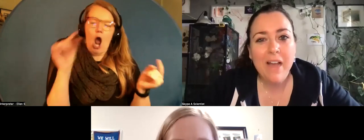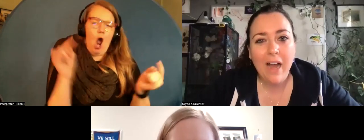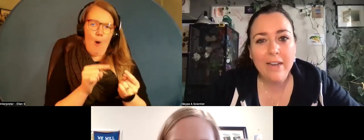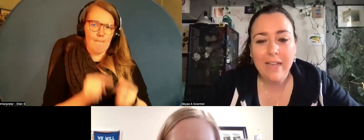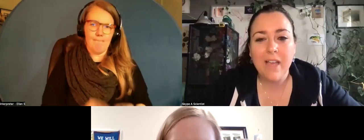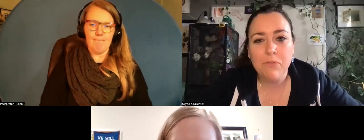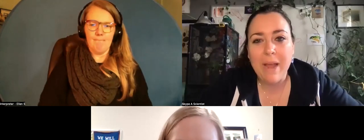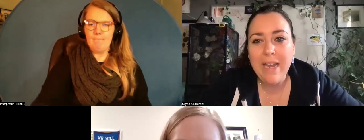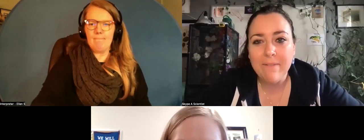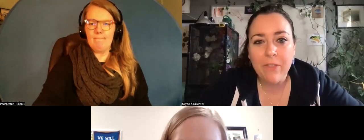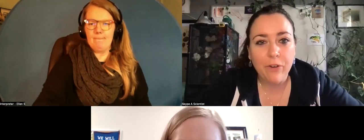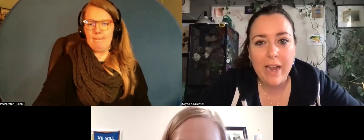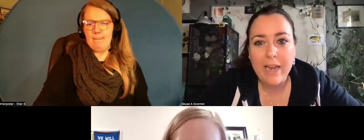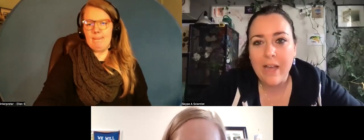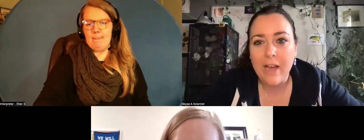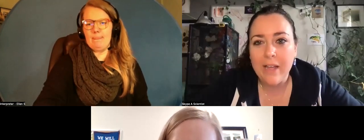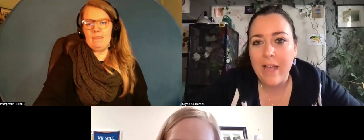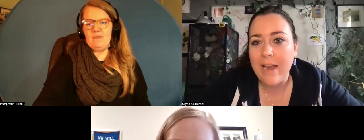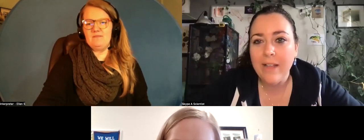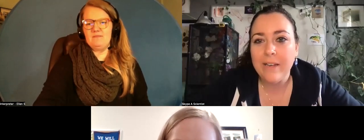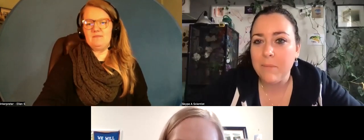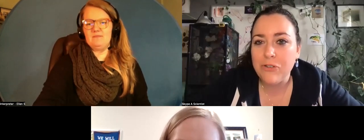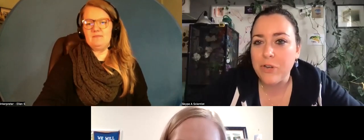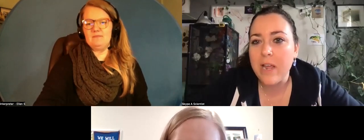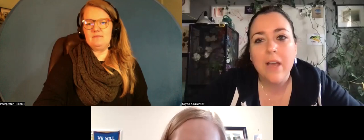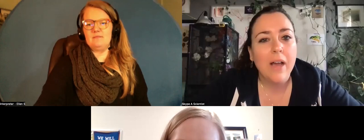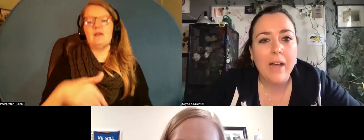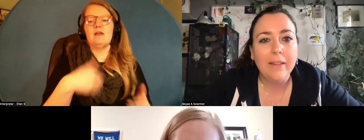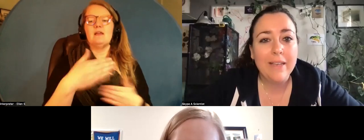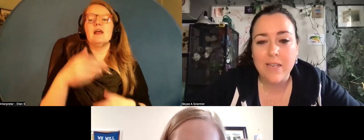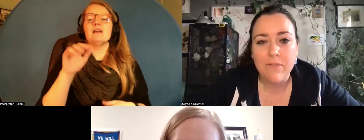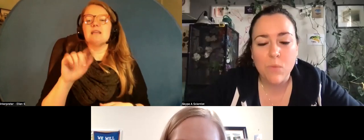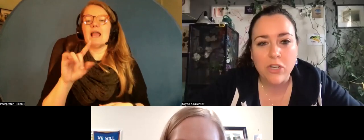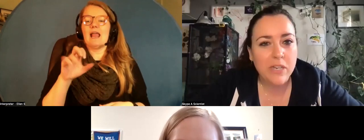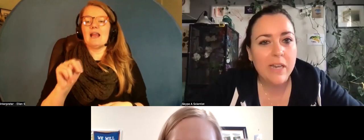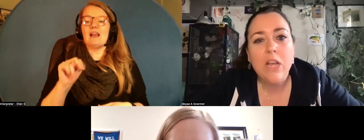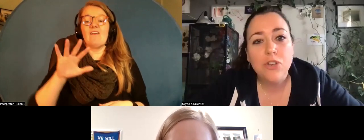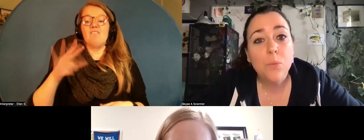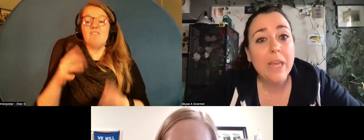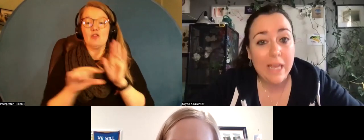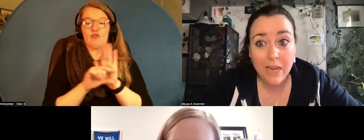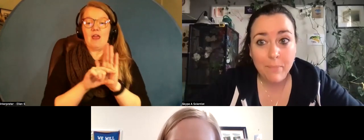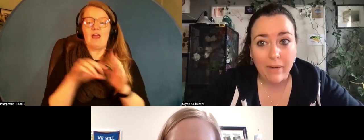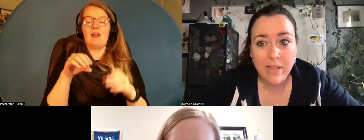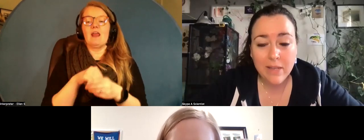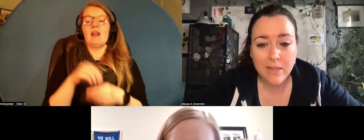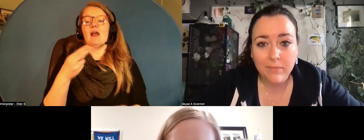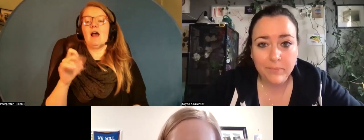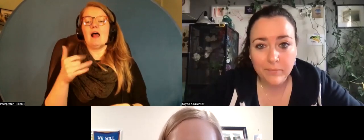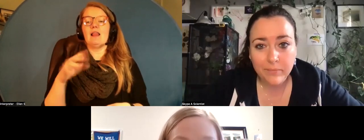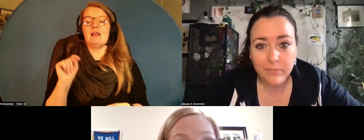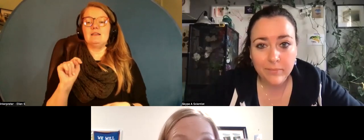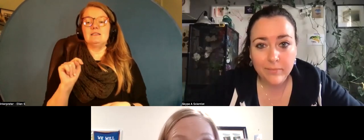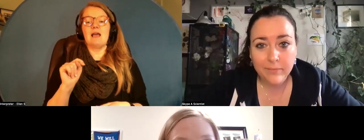you. Next comes from Aiden in 5th grade in Highland Elementary, Lake Stevens, Washington. Do we eat parasites?